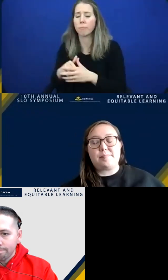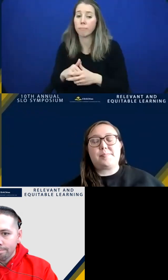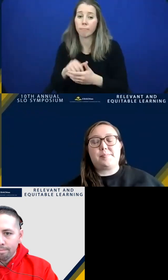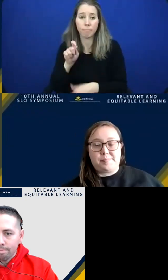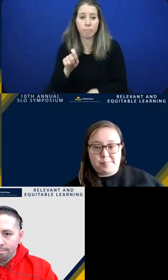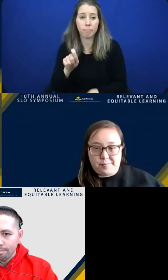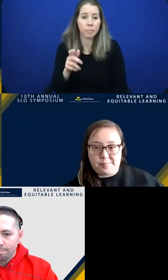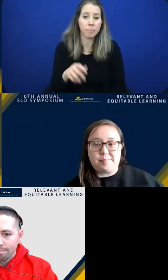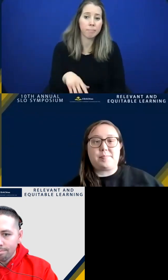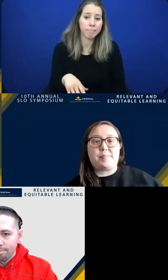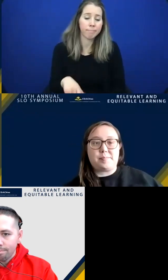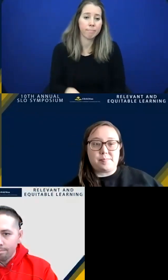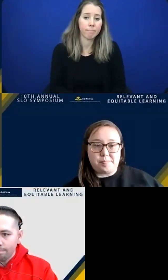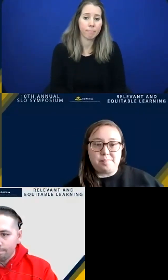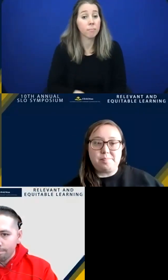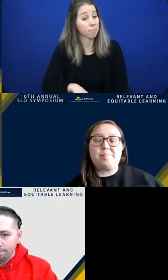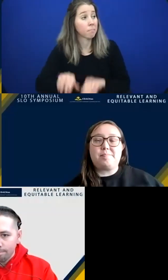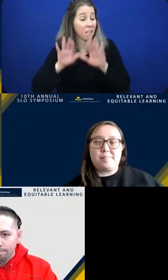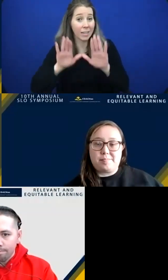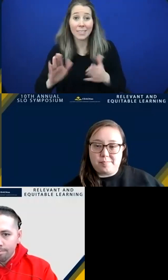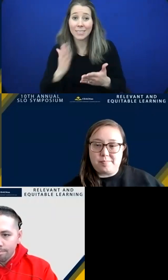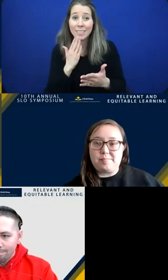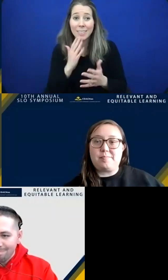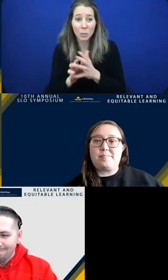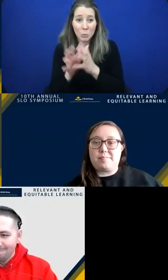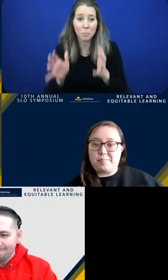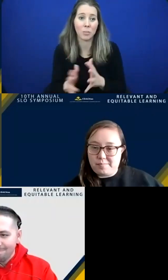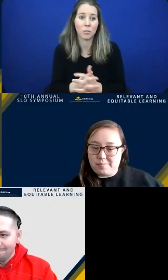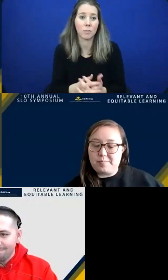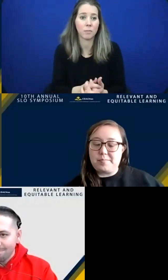period. Fantastic. Thank you so much.